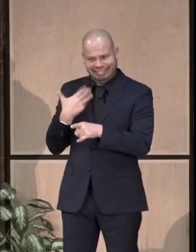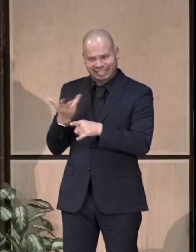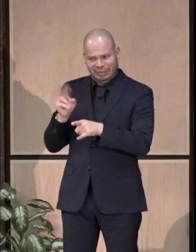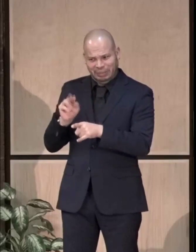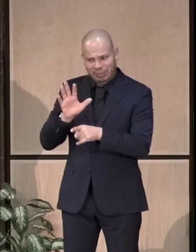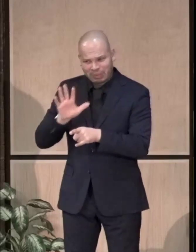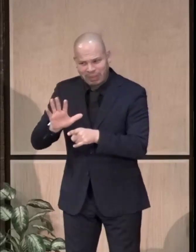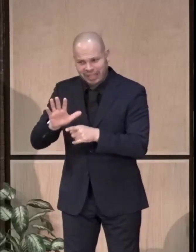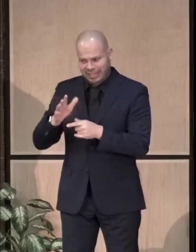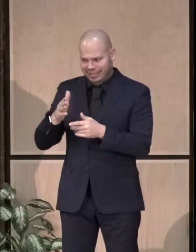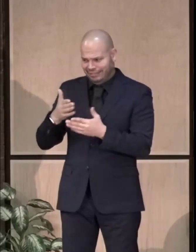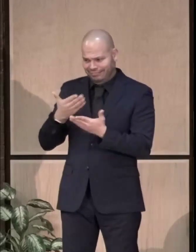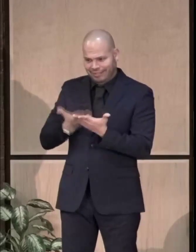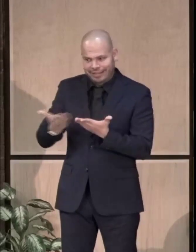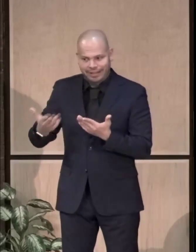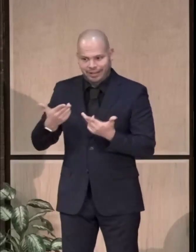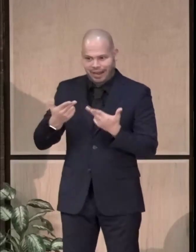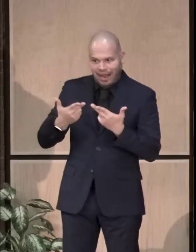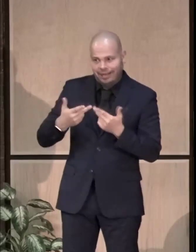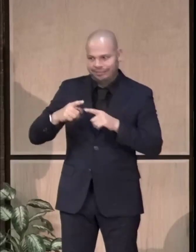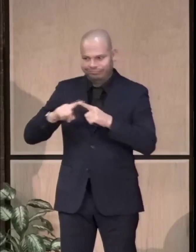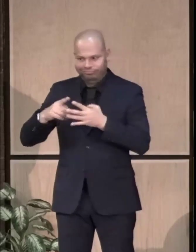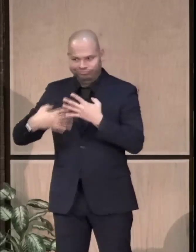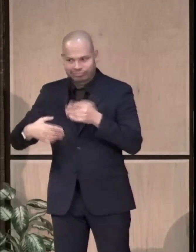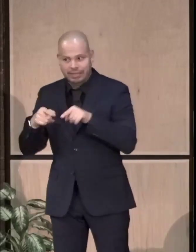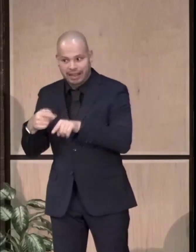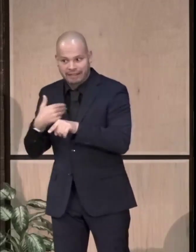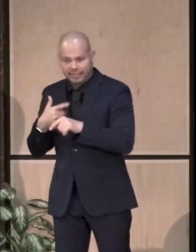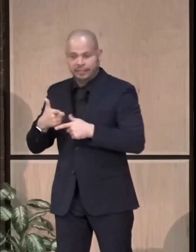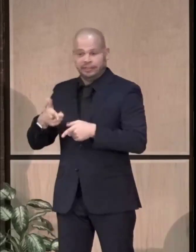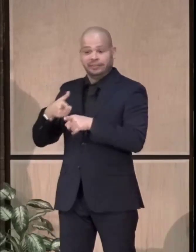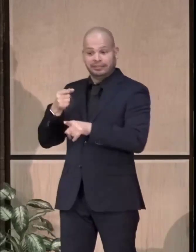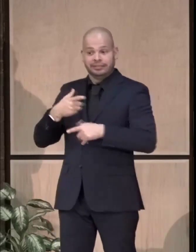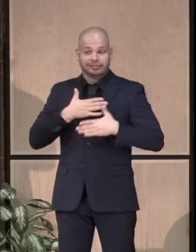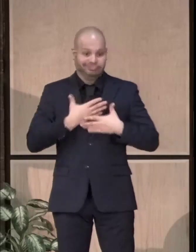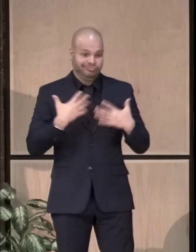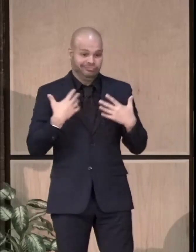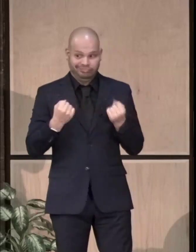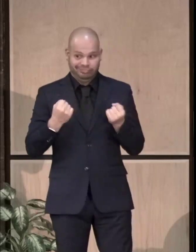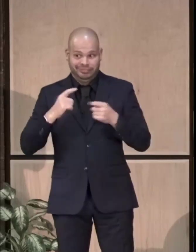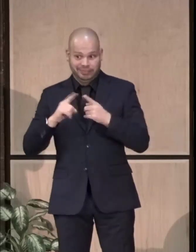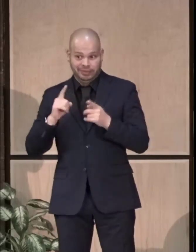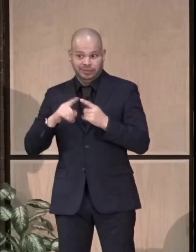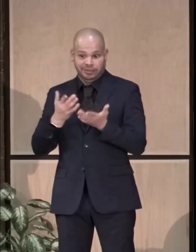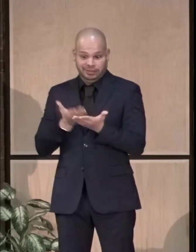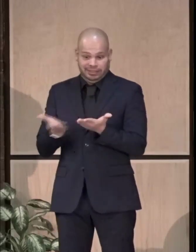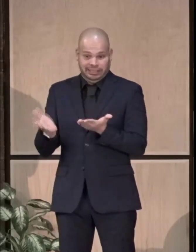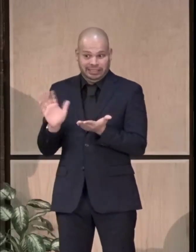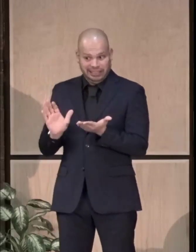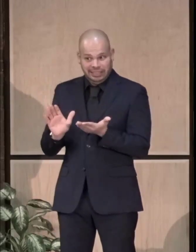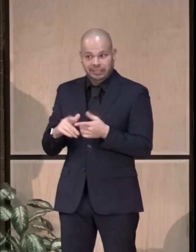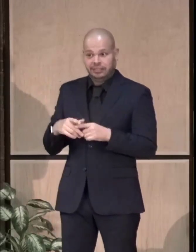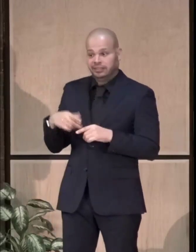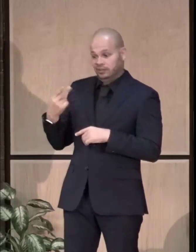Sergeant Card agreed to have the weapons removed. Sergeant Hodgson talked to Sergeant Card's father,